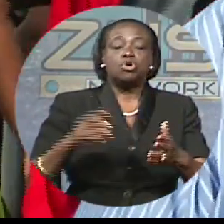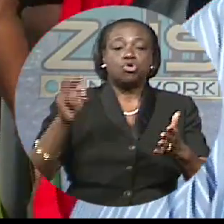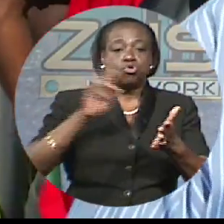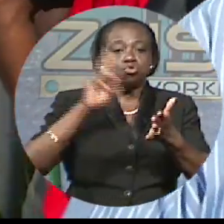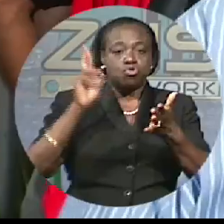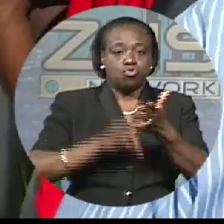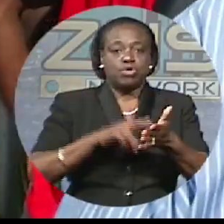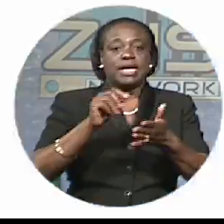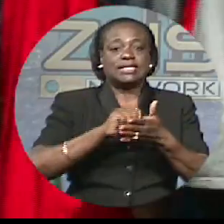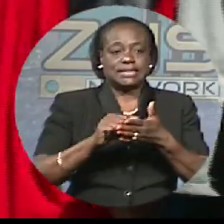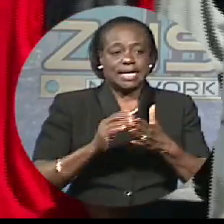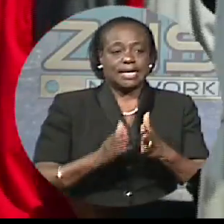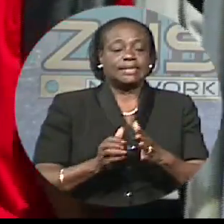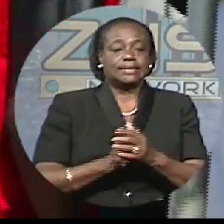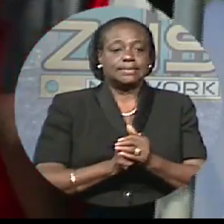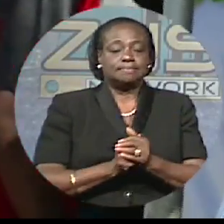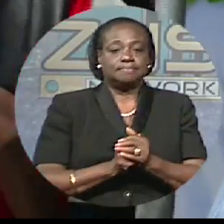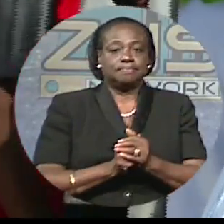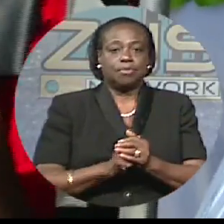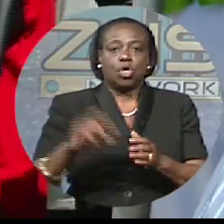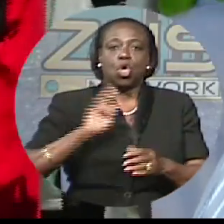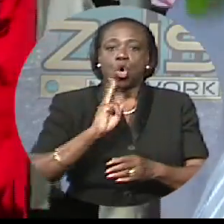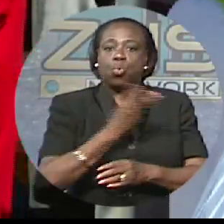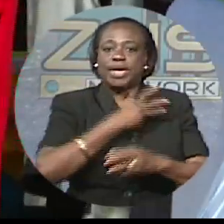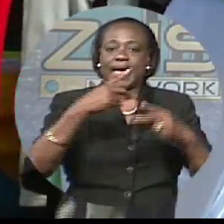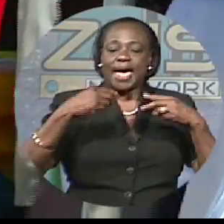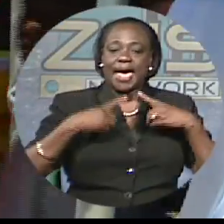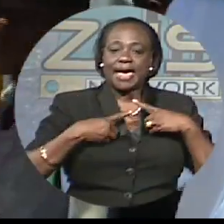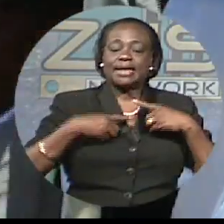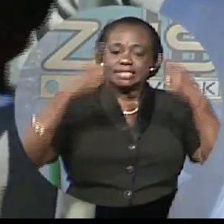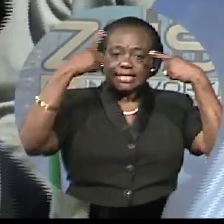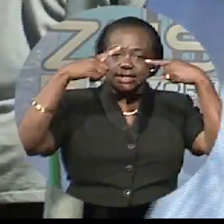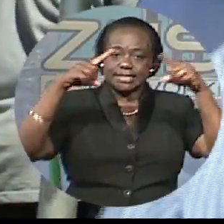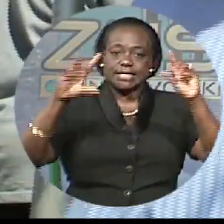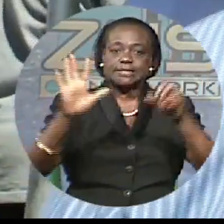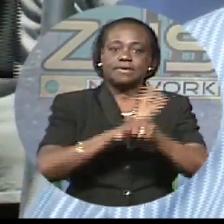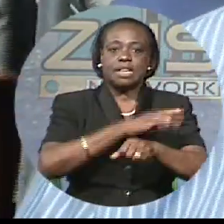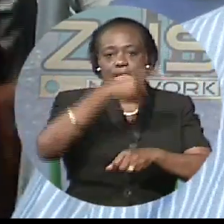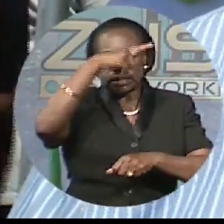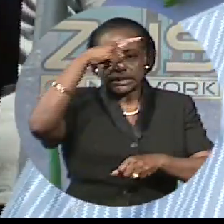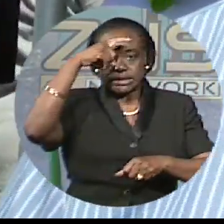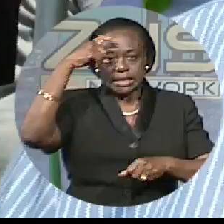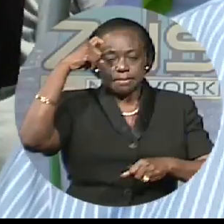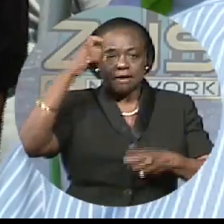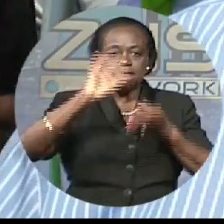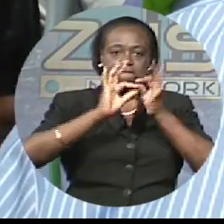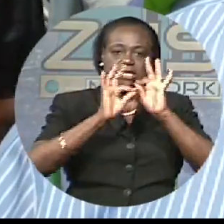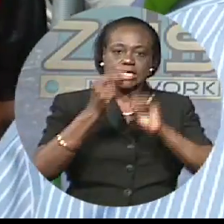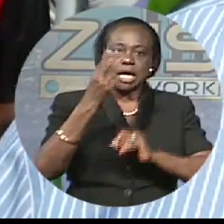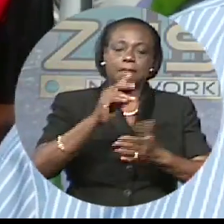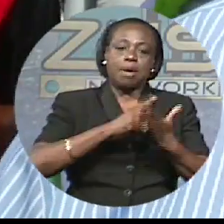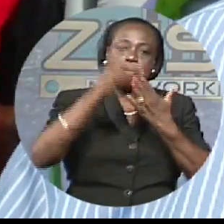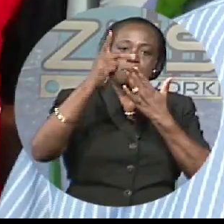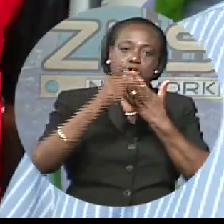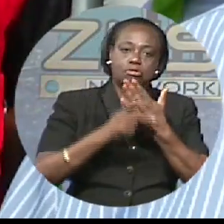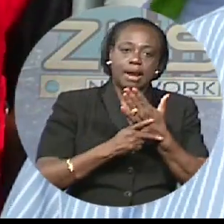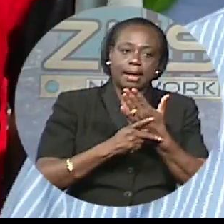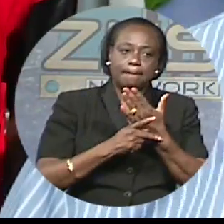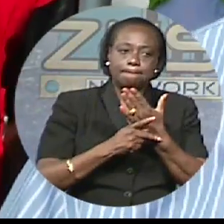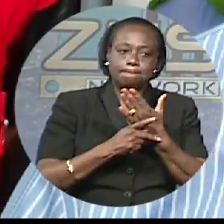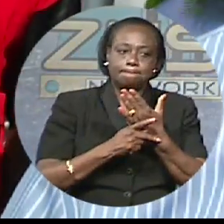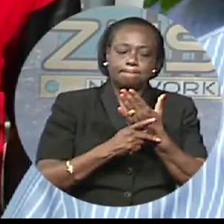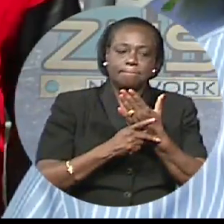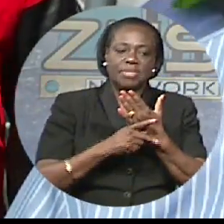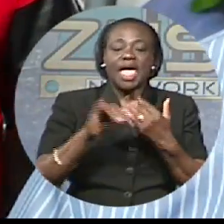new staff in place. We had a very successful summer repair program. In fact,